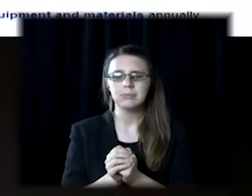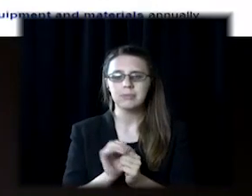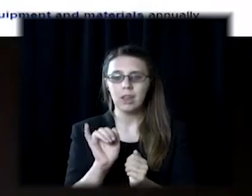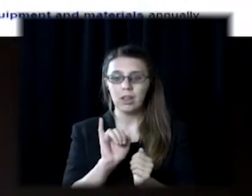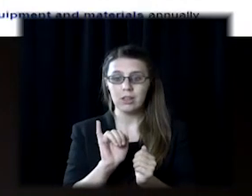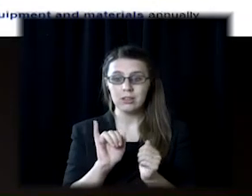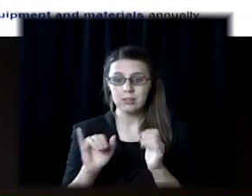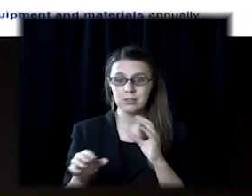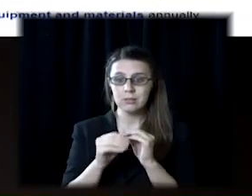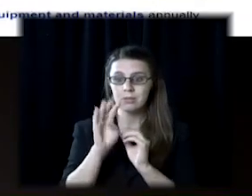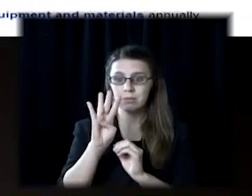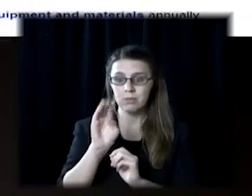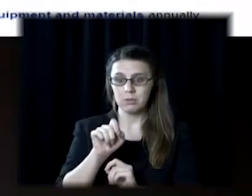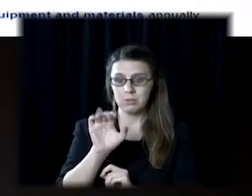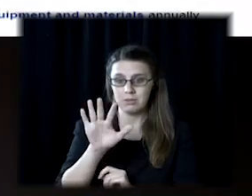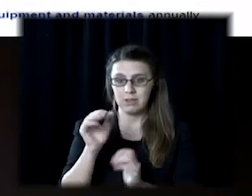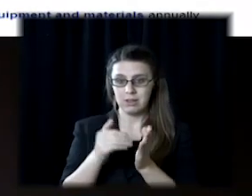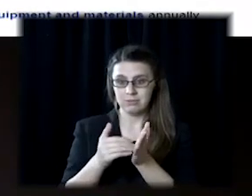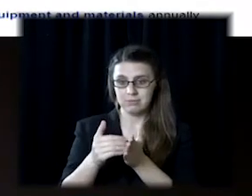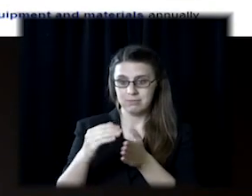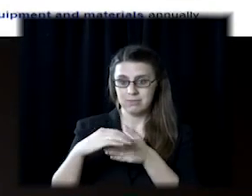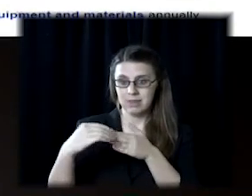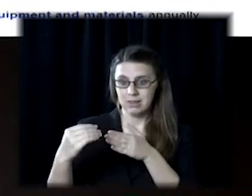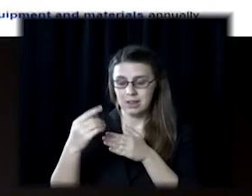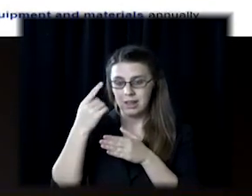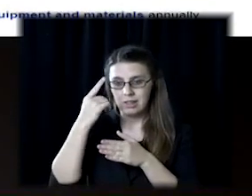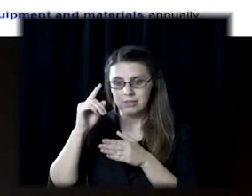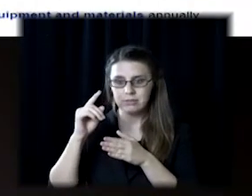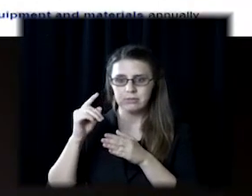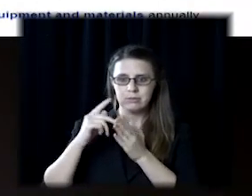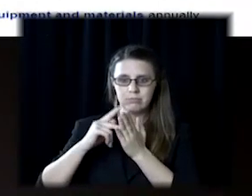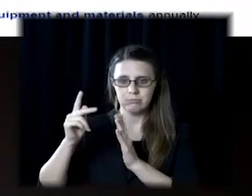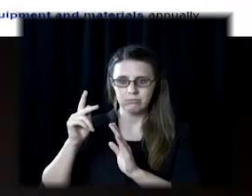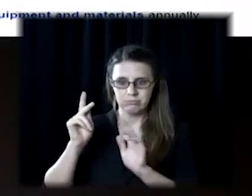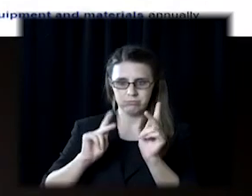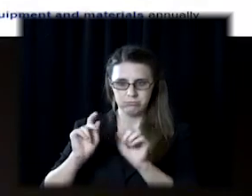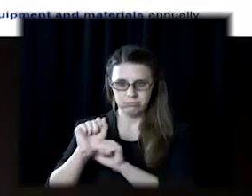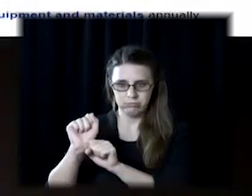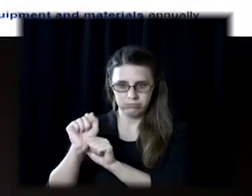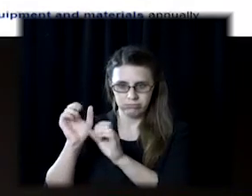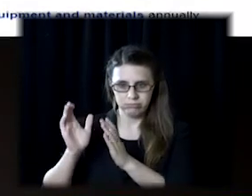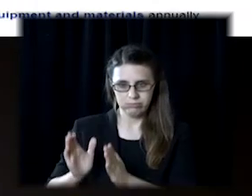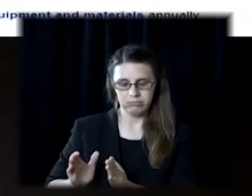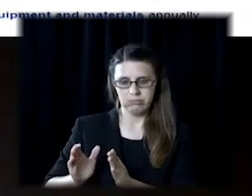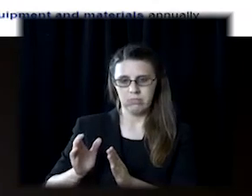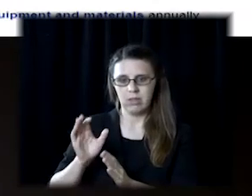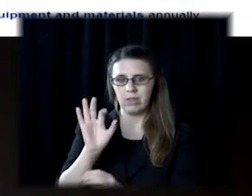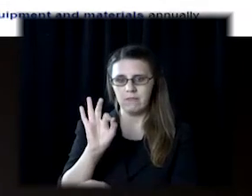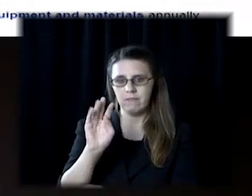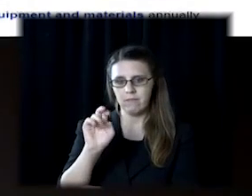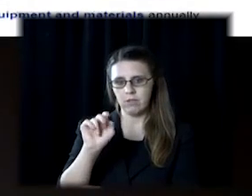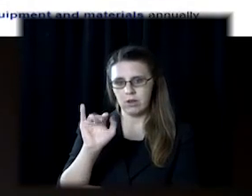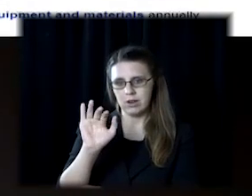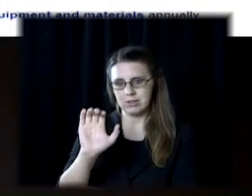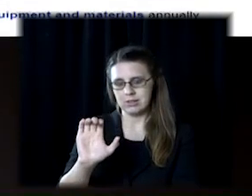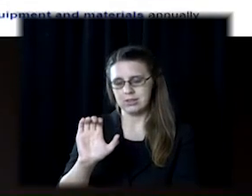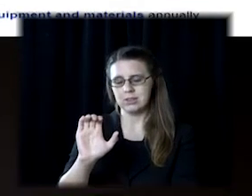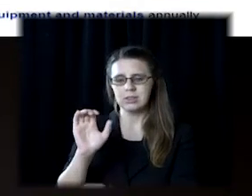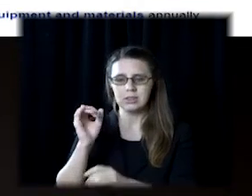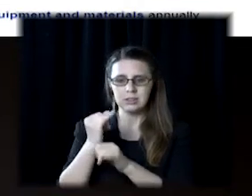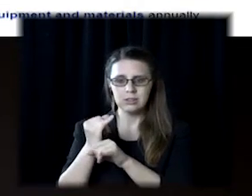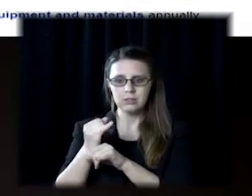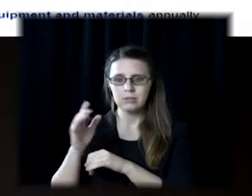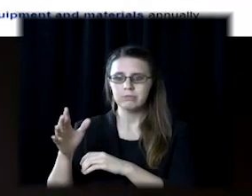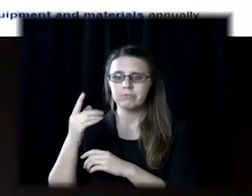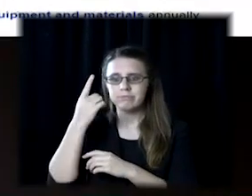additional $4.5 million for personnel spending at the Forensic Science Institute to enable the hiring of the scientists, the pathologists, the examiners,